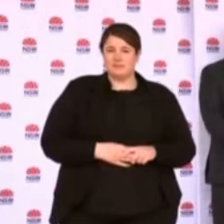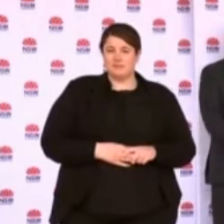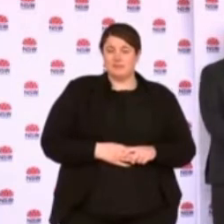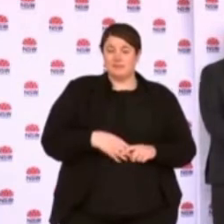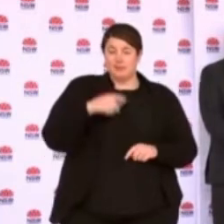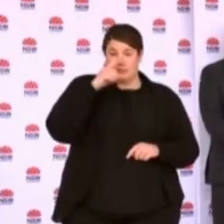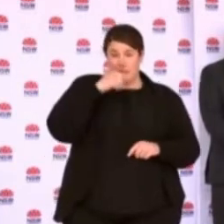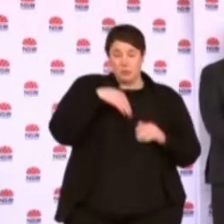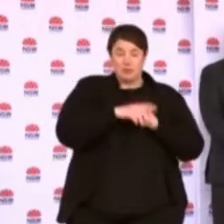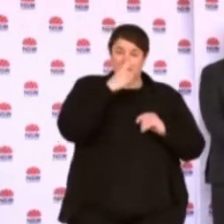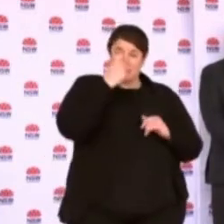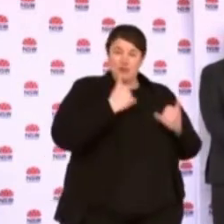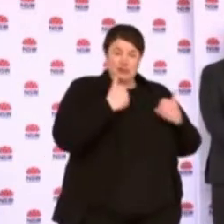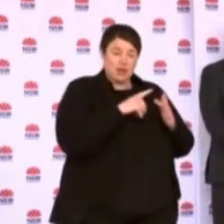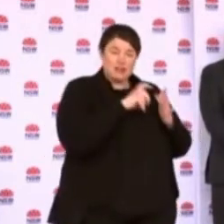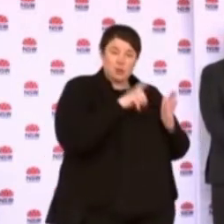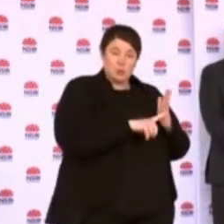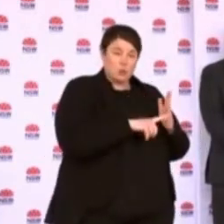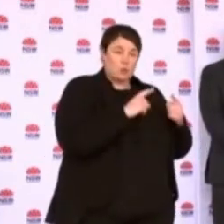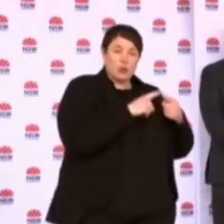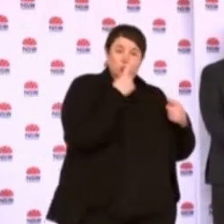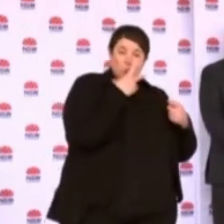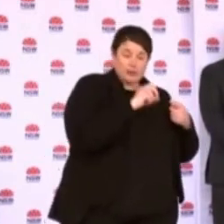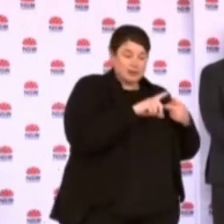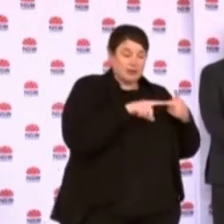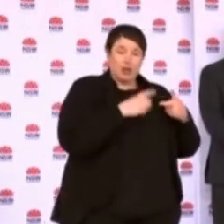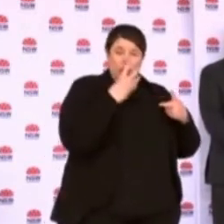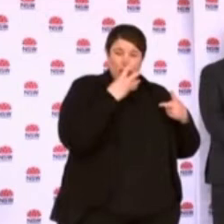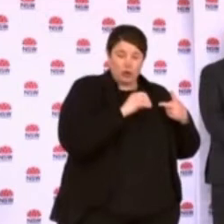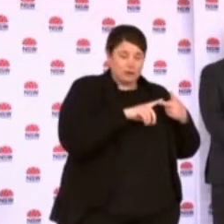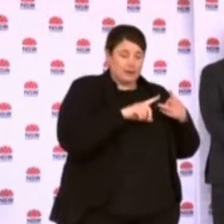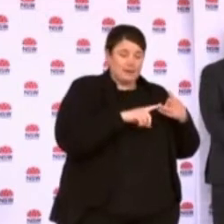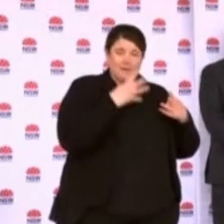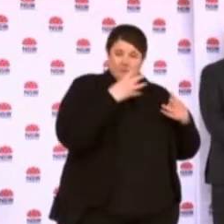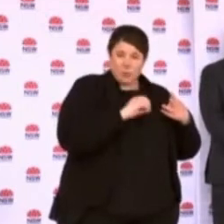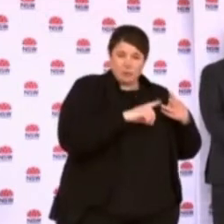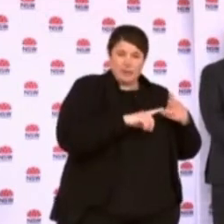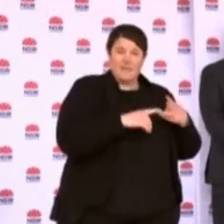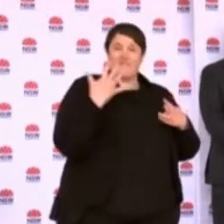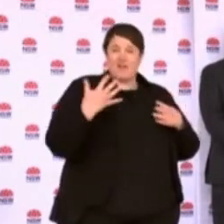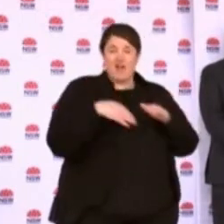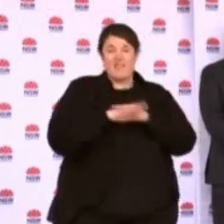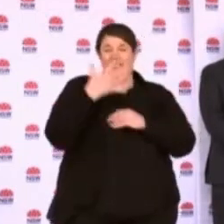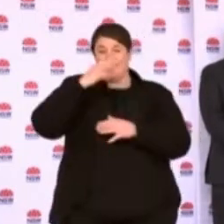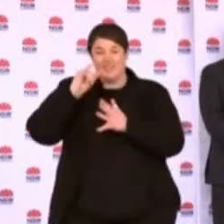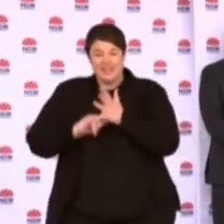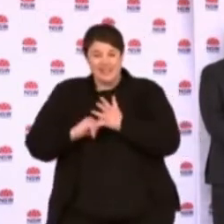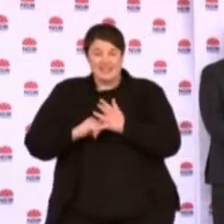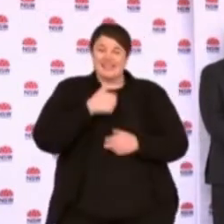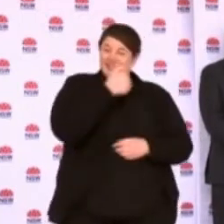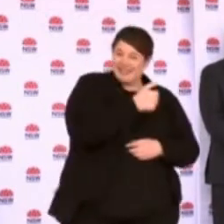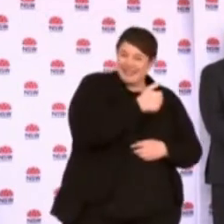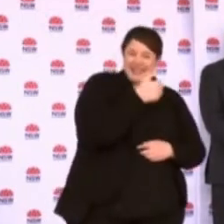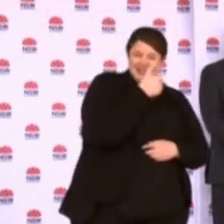Of the people in ICU, we have 1 in their 20s, 1 in their 30s, 1 in their 40s, 5 in their 50s, 6 in